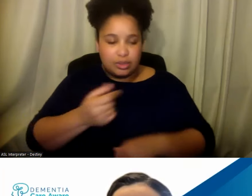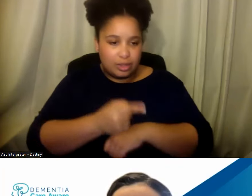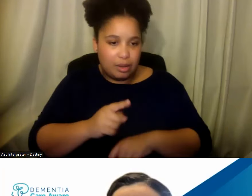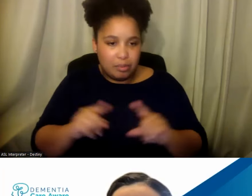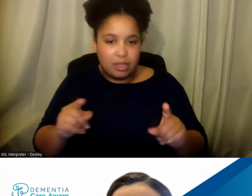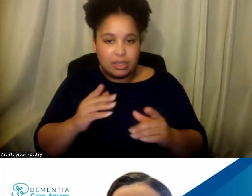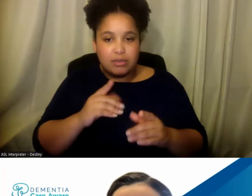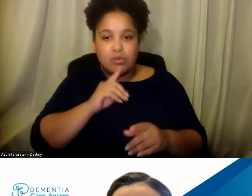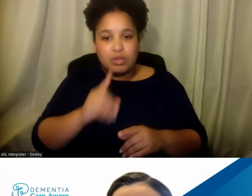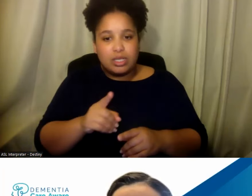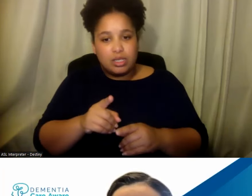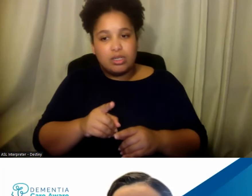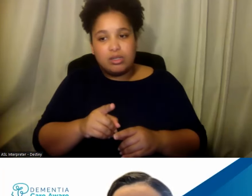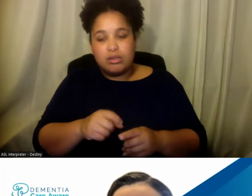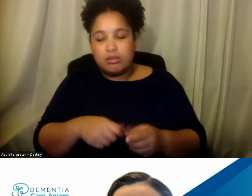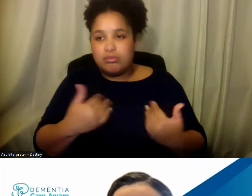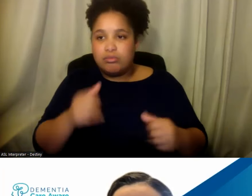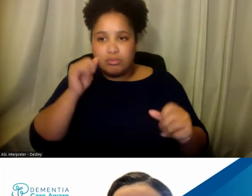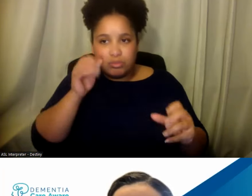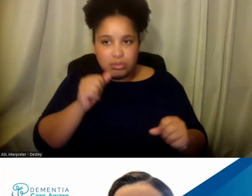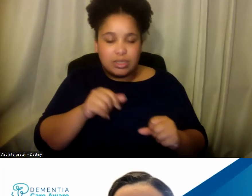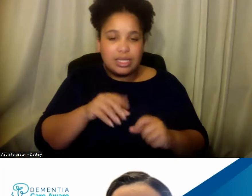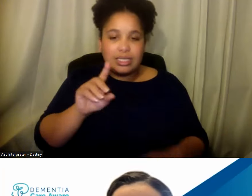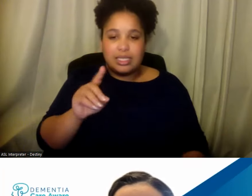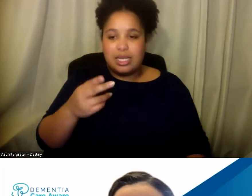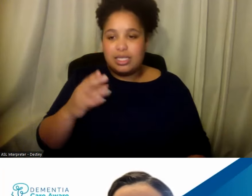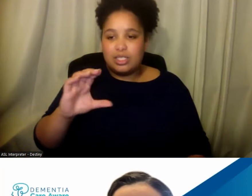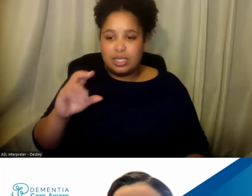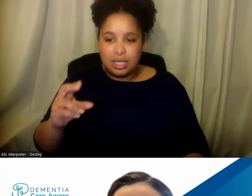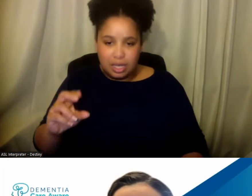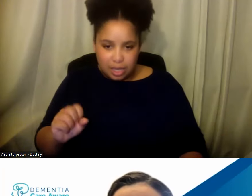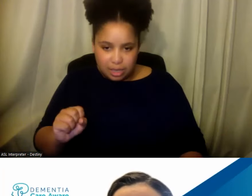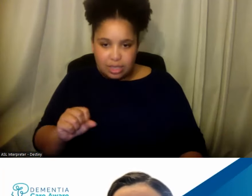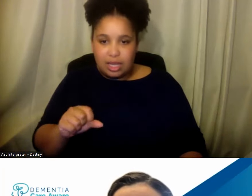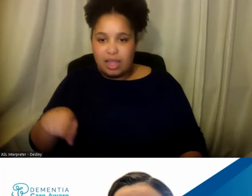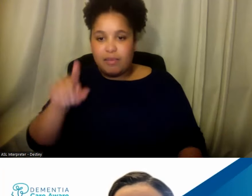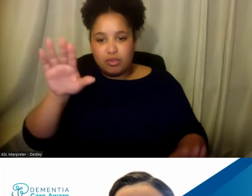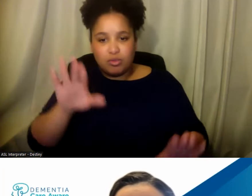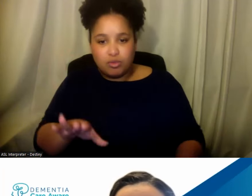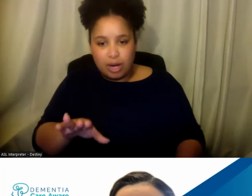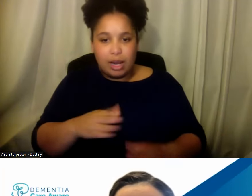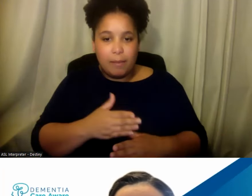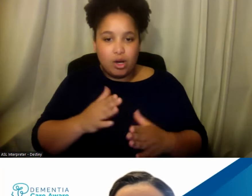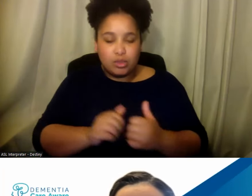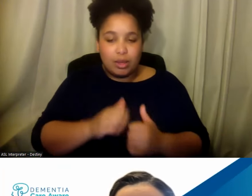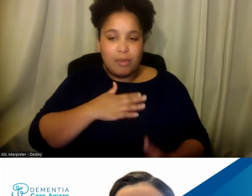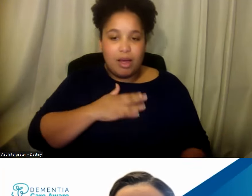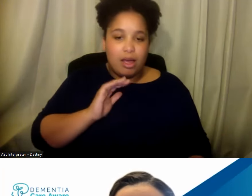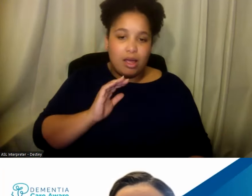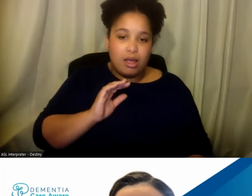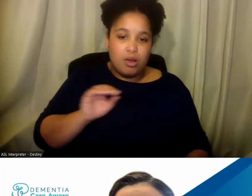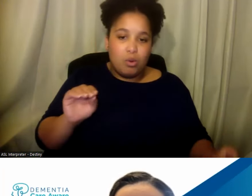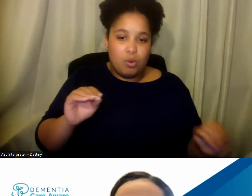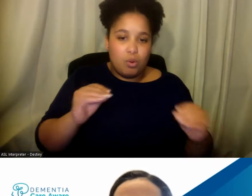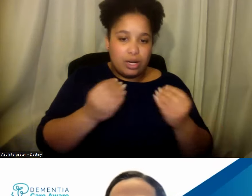there's some real champions within them, within DHCS, and they've been great partners with my organization. And it's